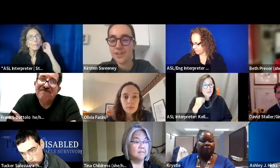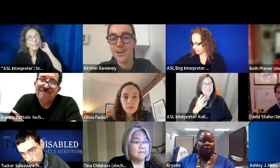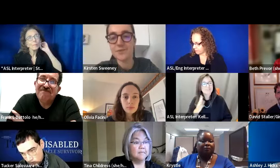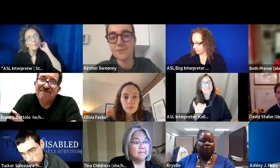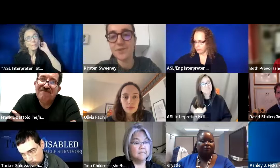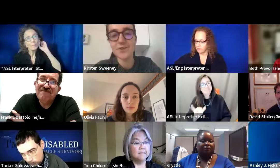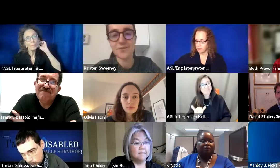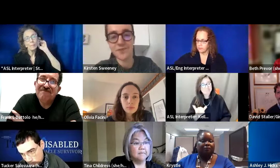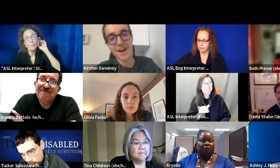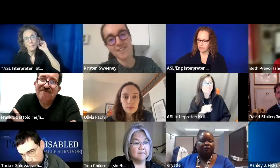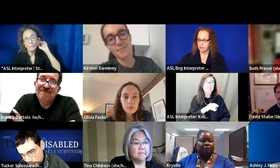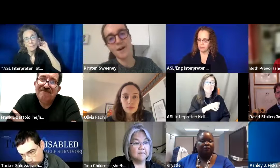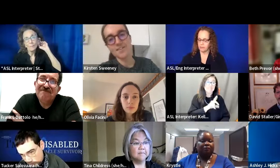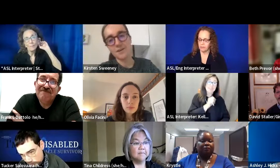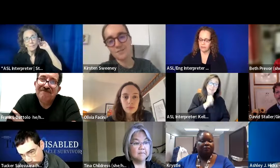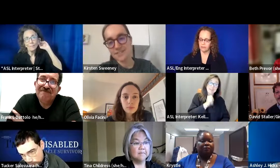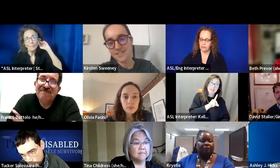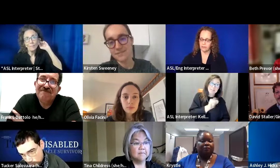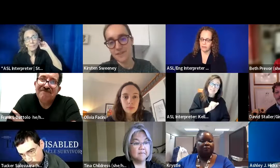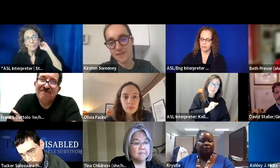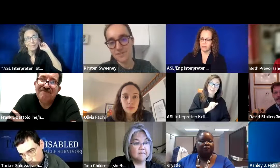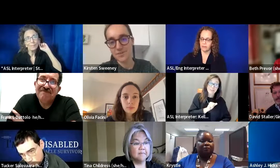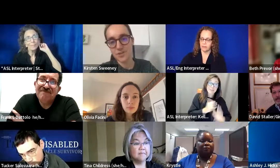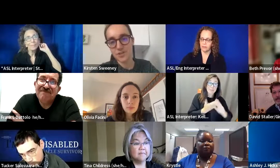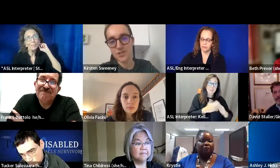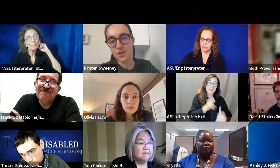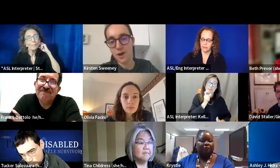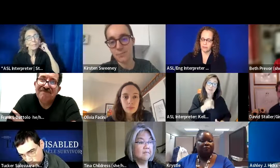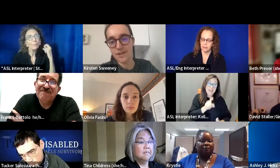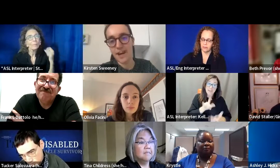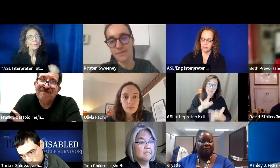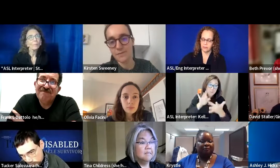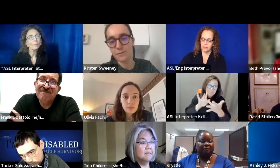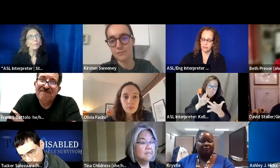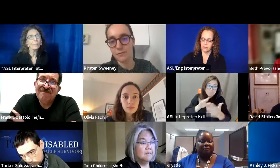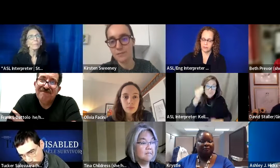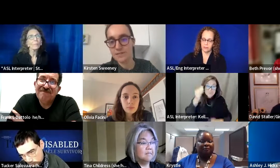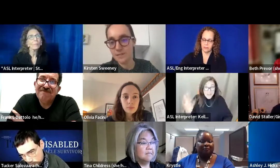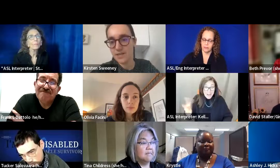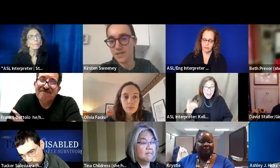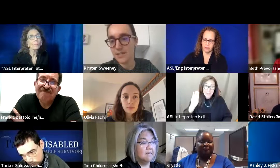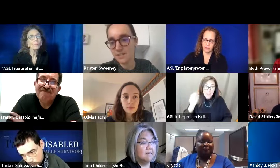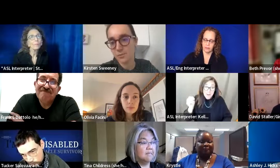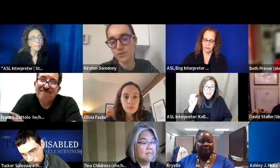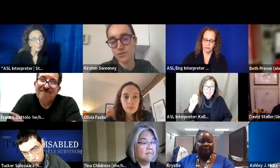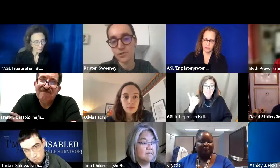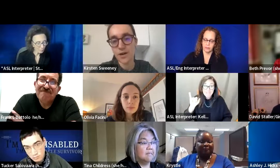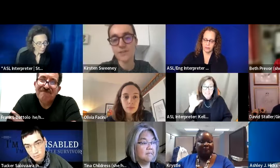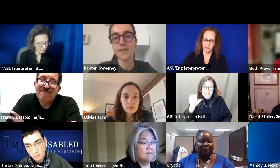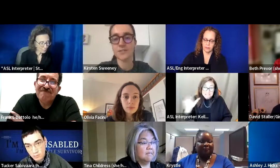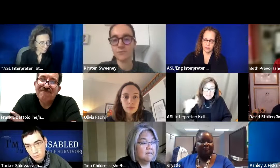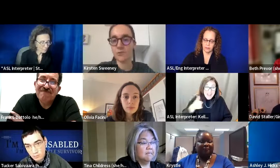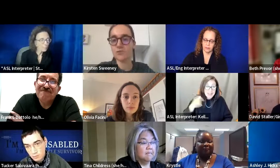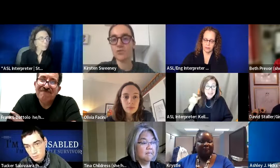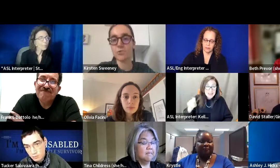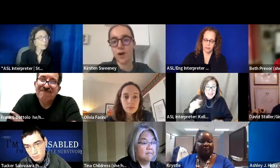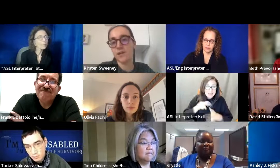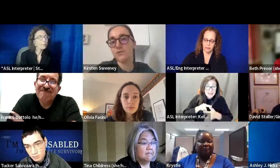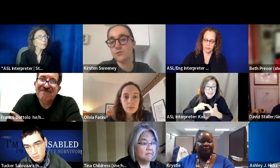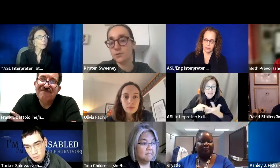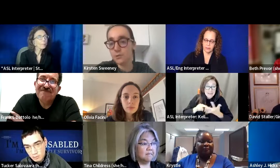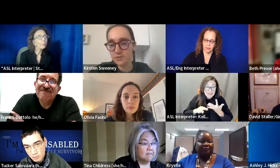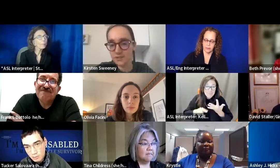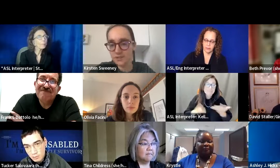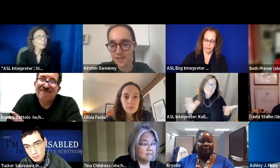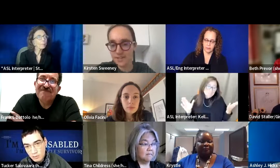to notify the box office in advance in order to show up and have the performance be accessible to you, unless of course you want